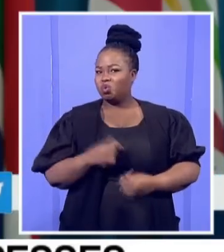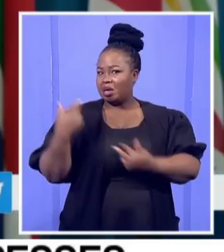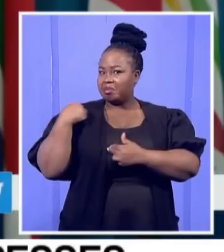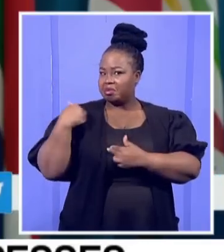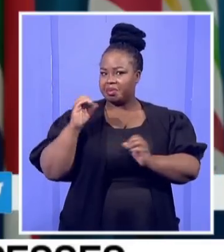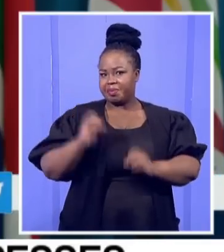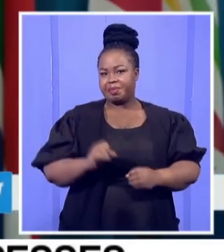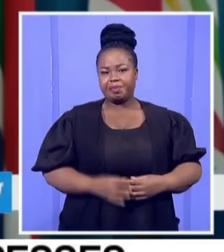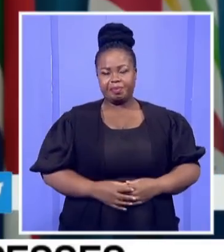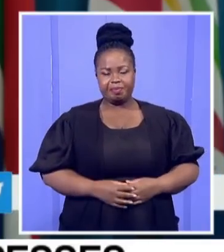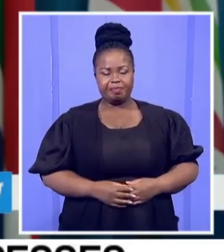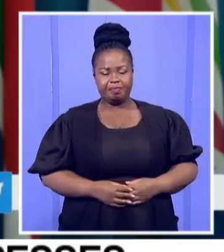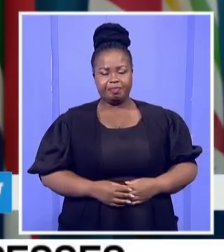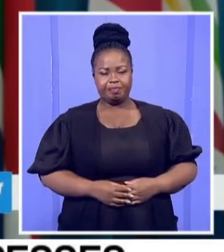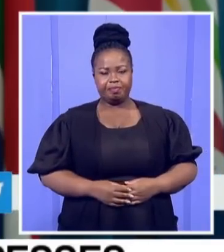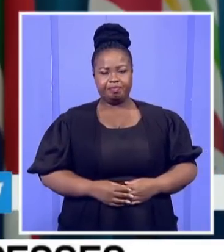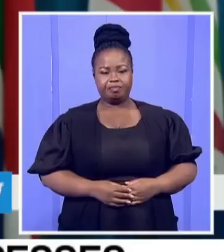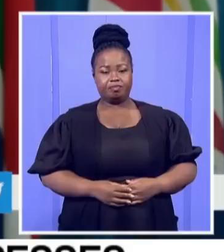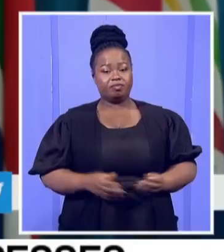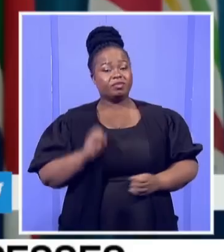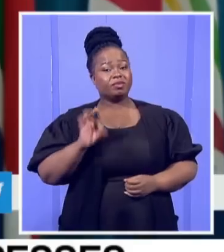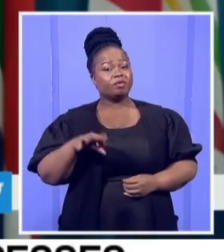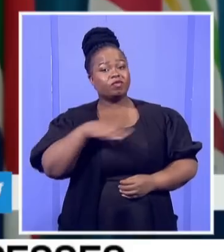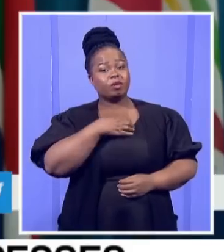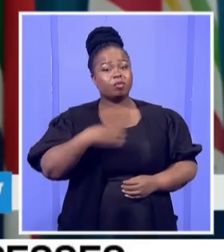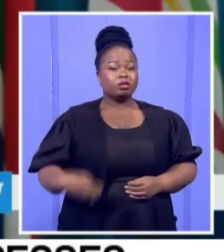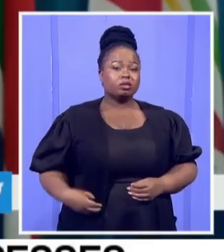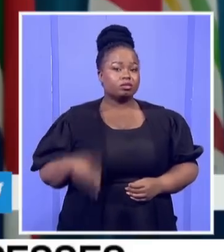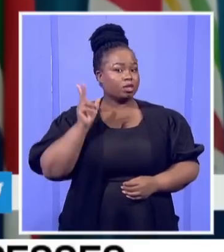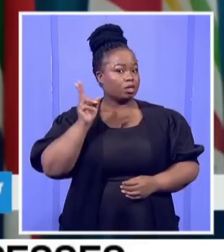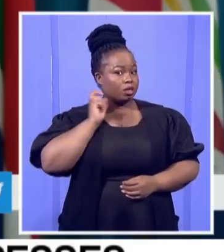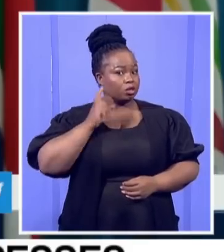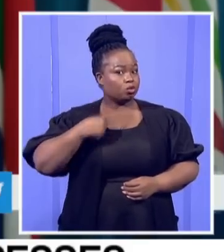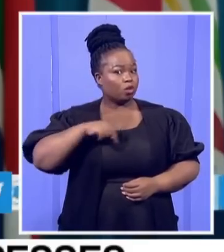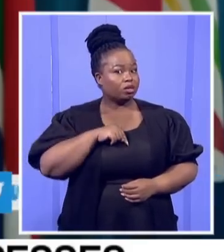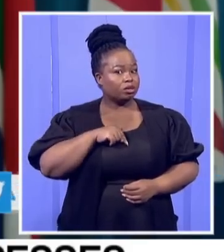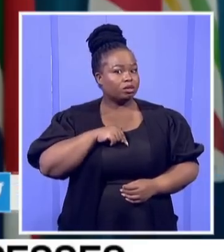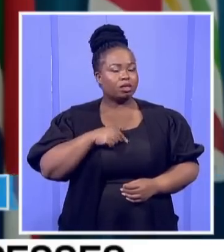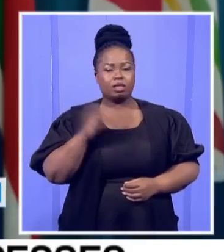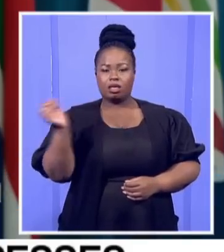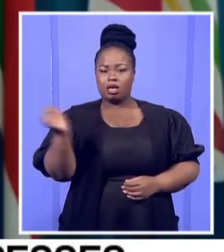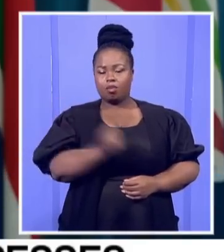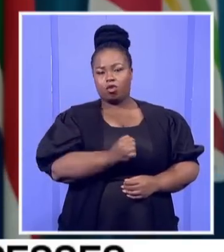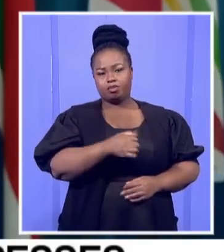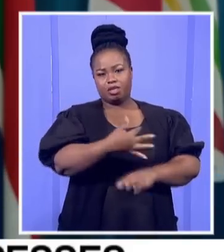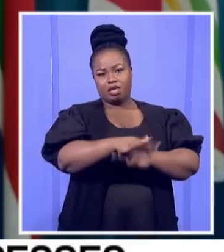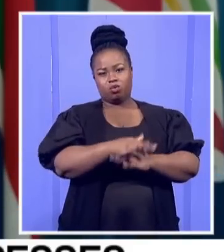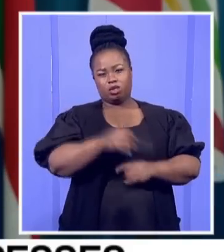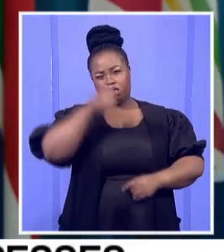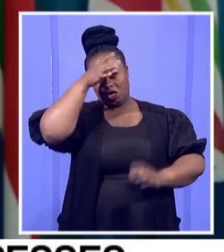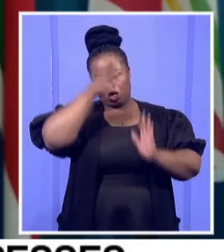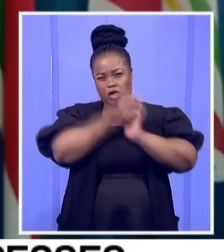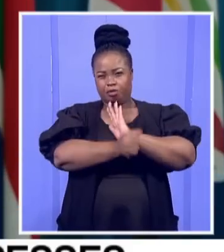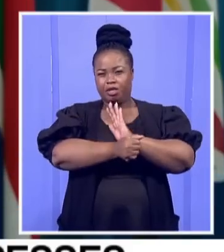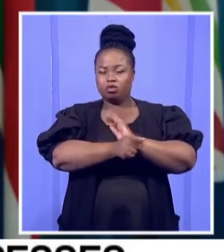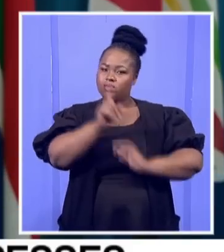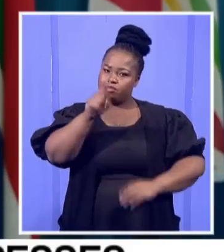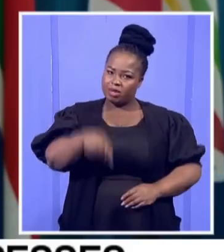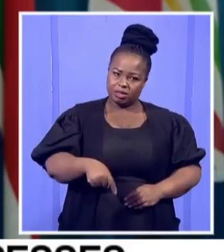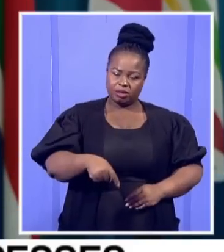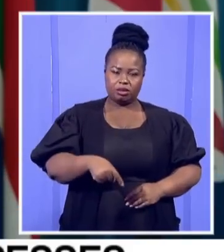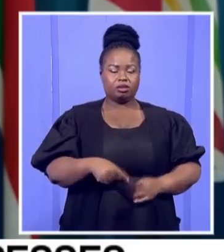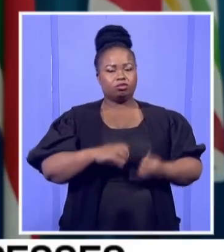accountable. If the President heeds our call and appoints an outside expert to head up this